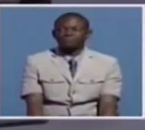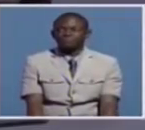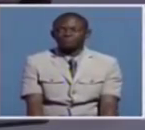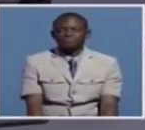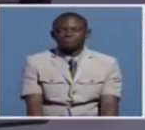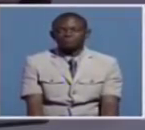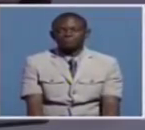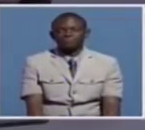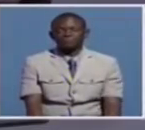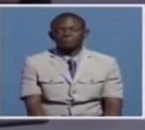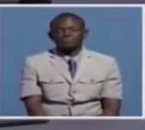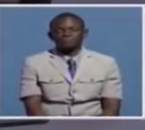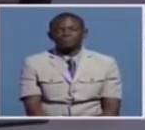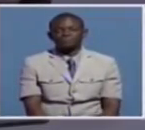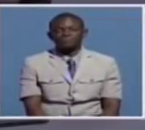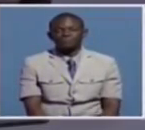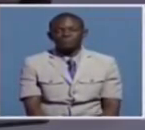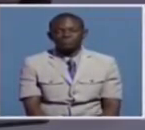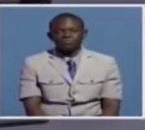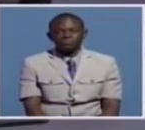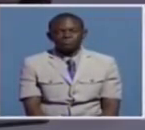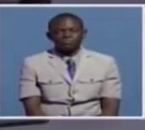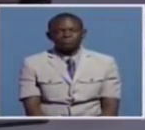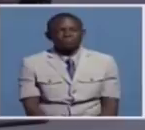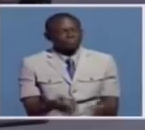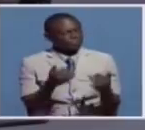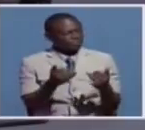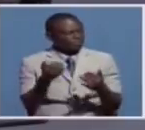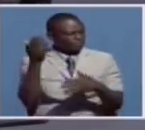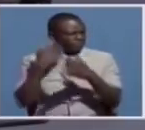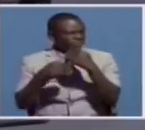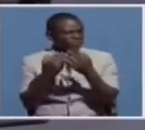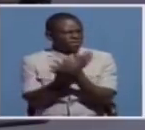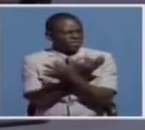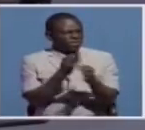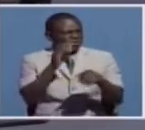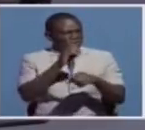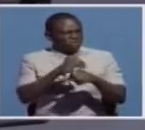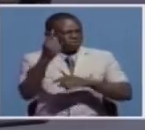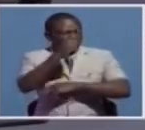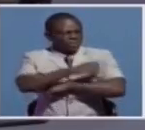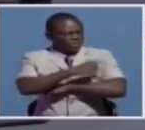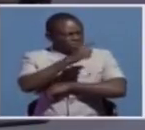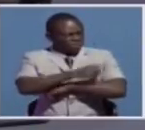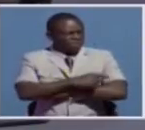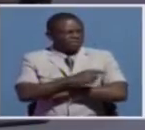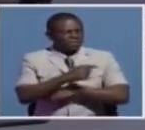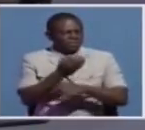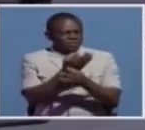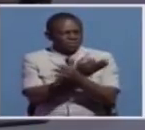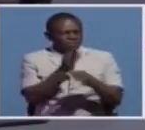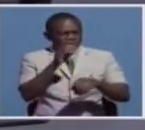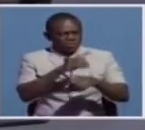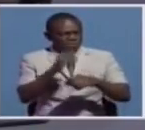want to take you back a bit to the Freedom Days and Liberation Struggle days, yes. and he was out most of the time. Mm. So what held you